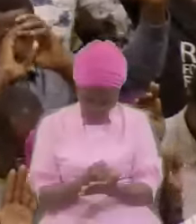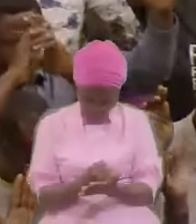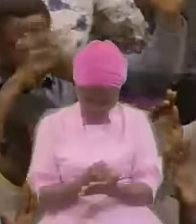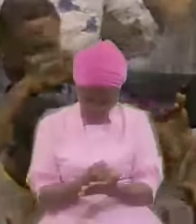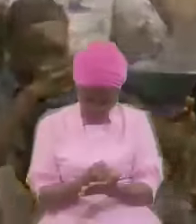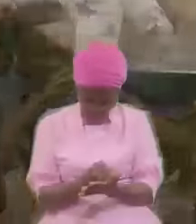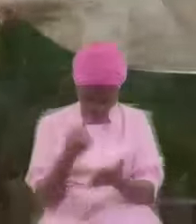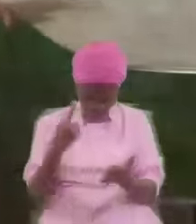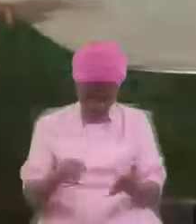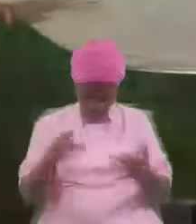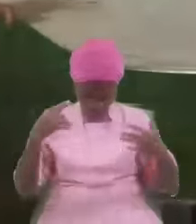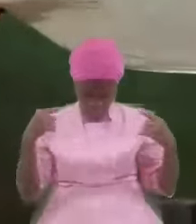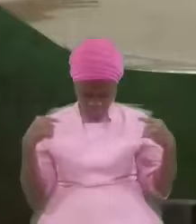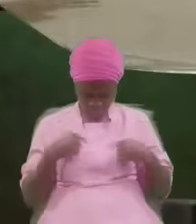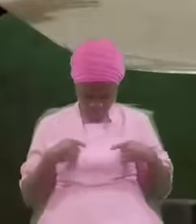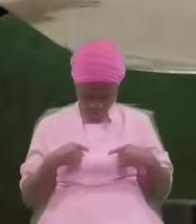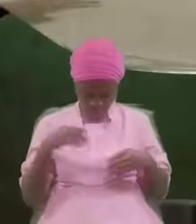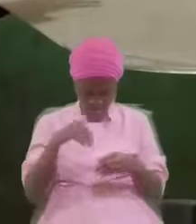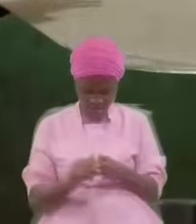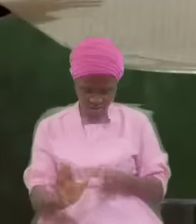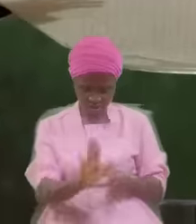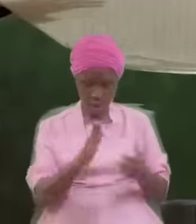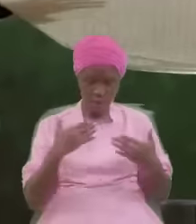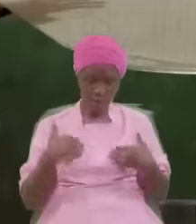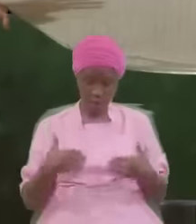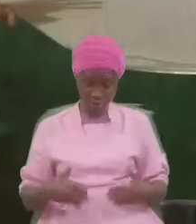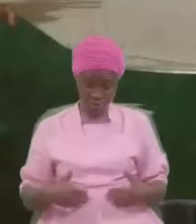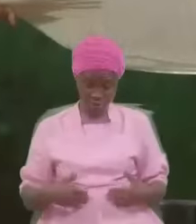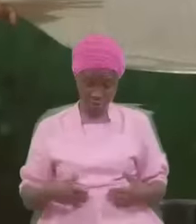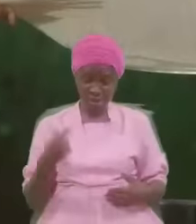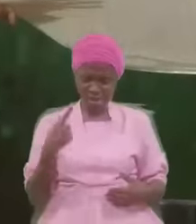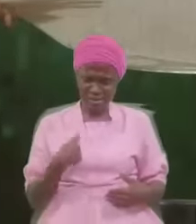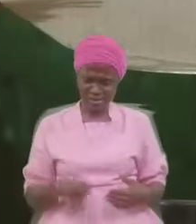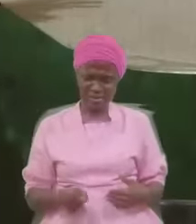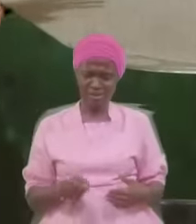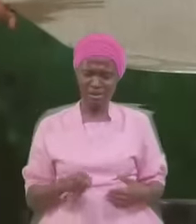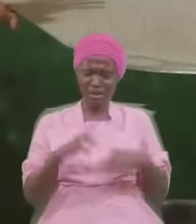The pain in their body, the